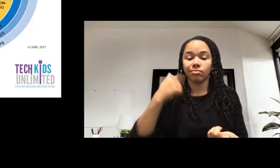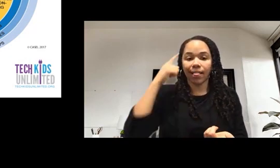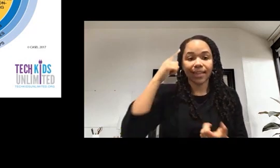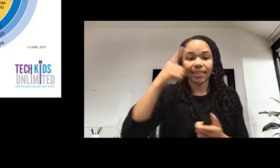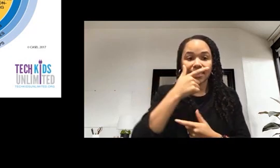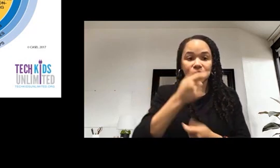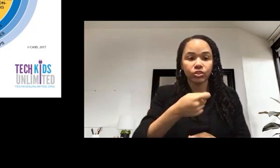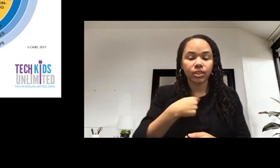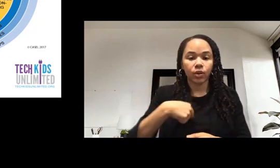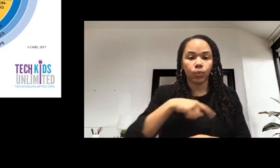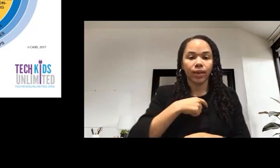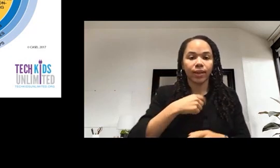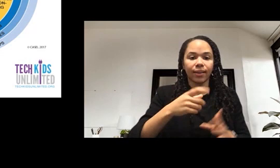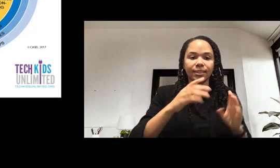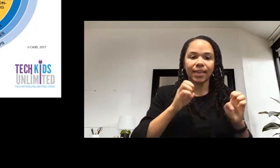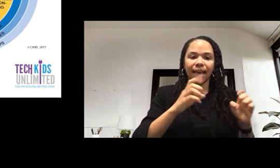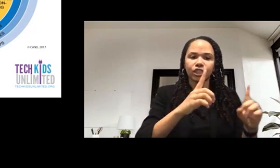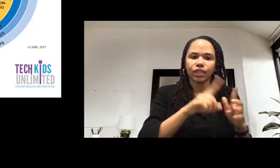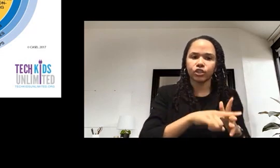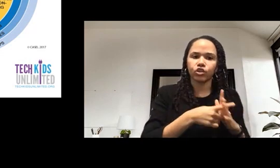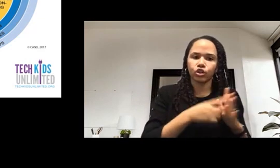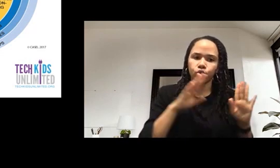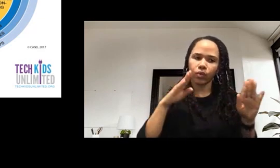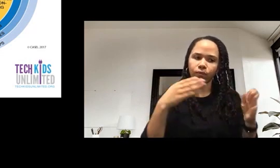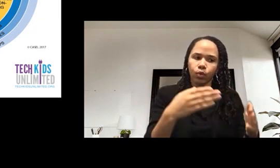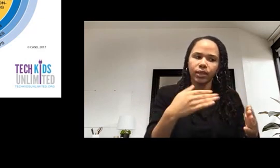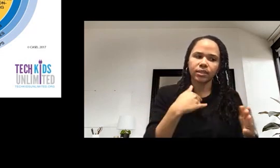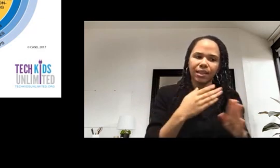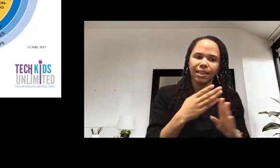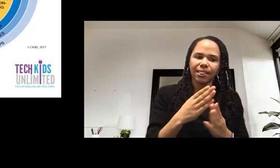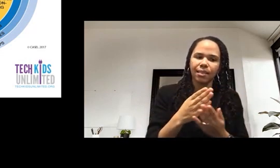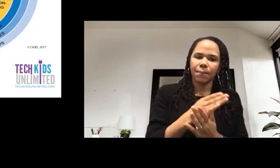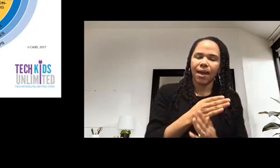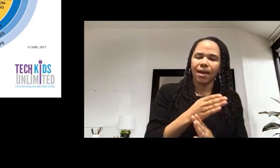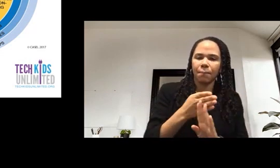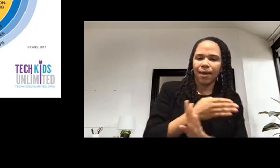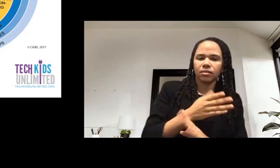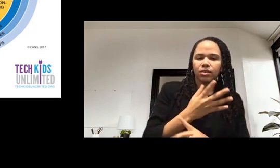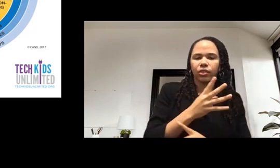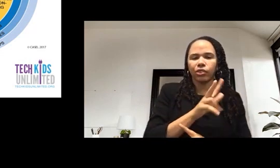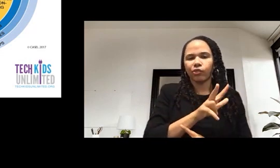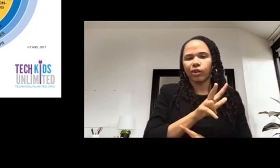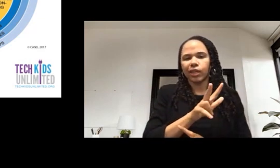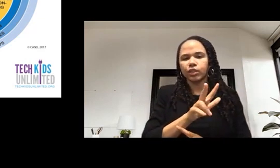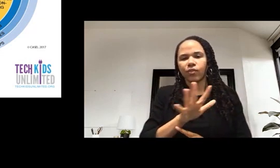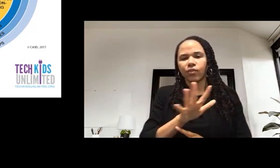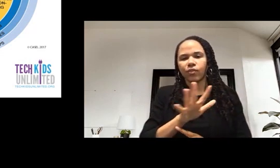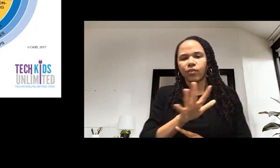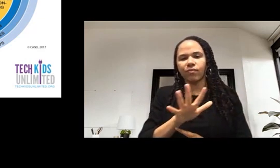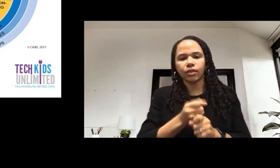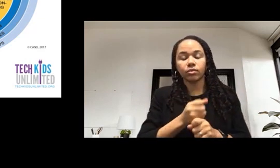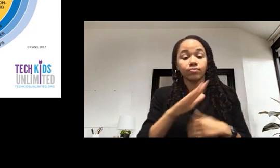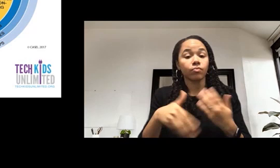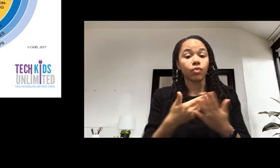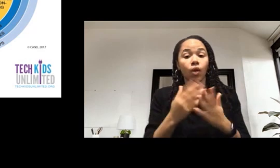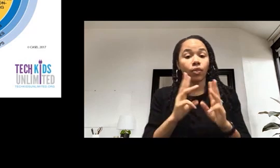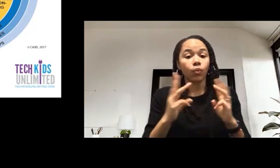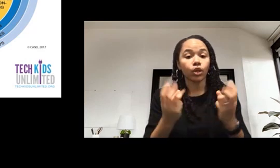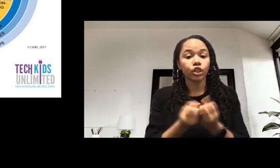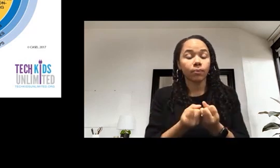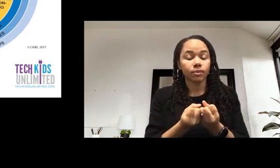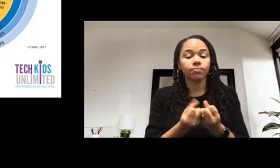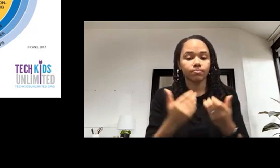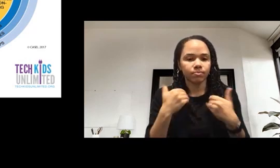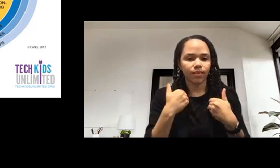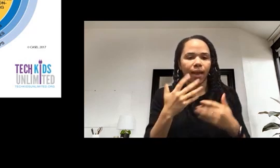educators started focusing on this in the past 3 to 5 years. In all of our workshops, we have a social worker who steps in to deal with things